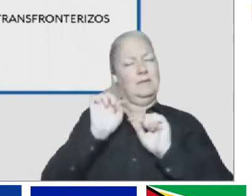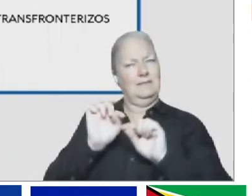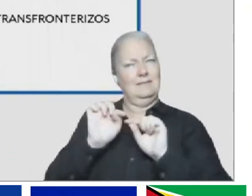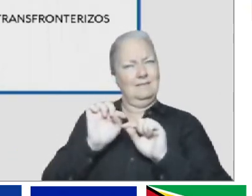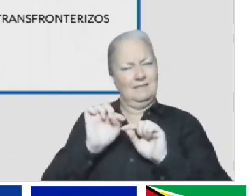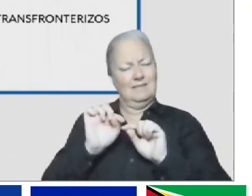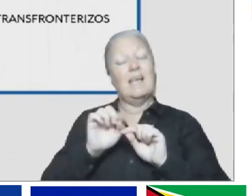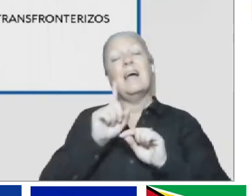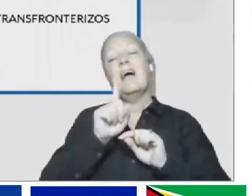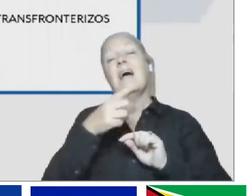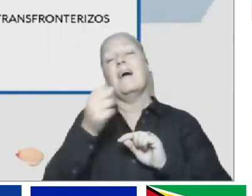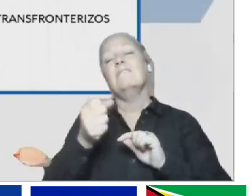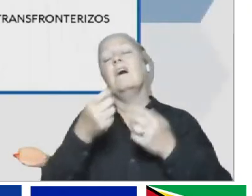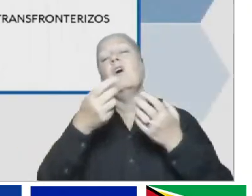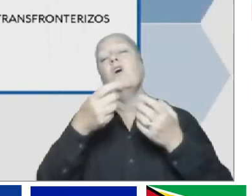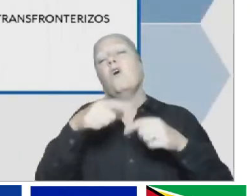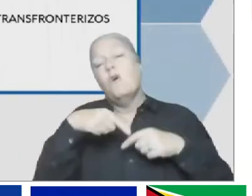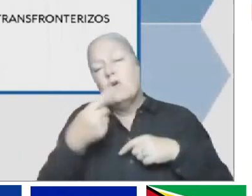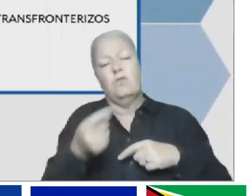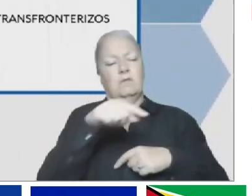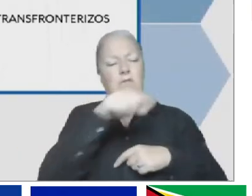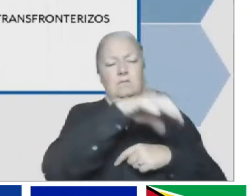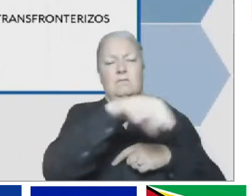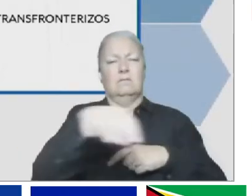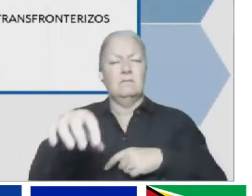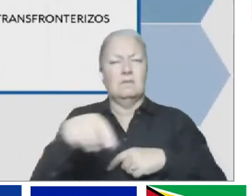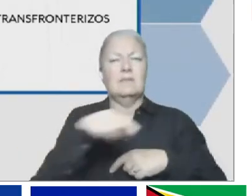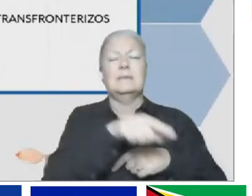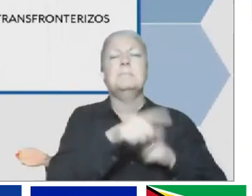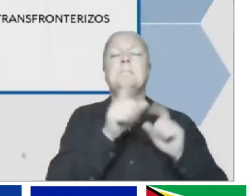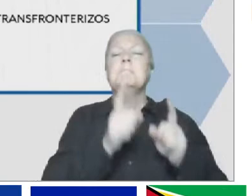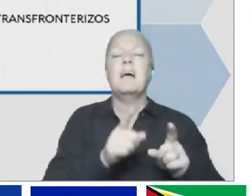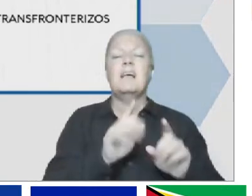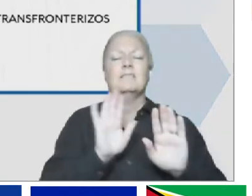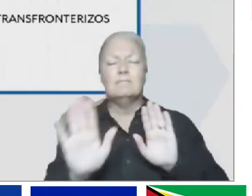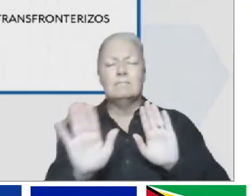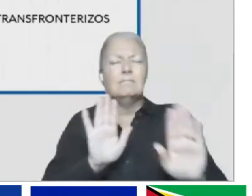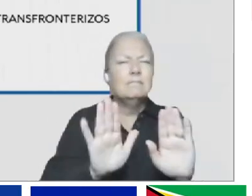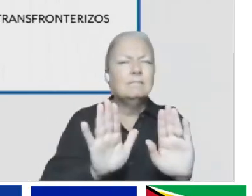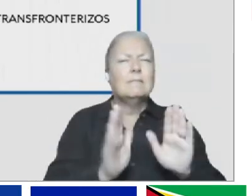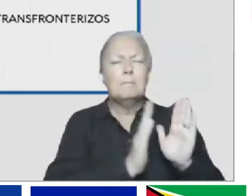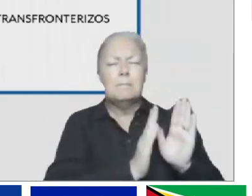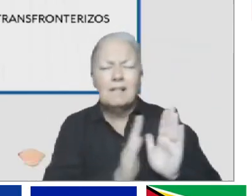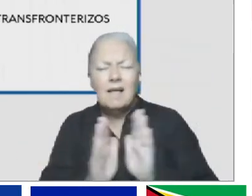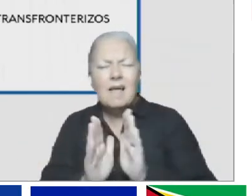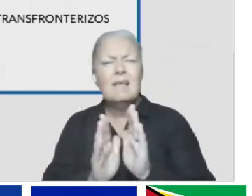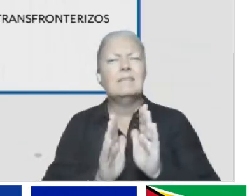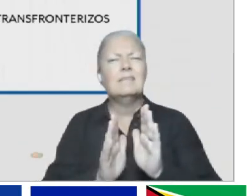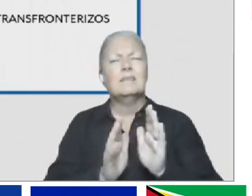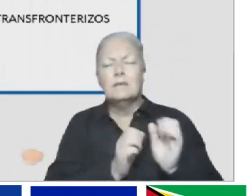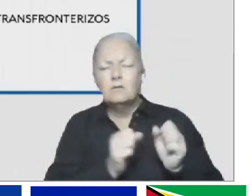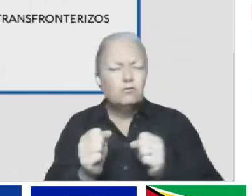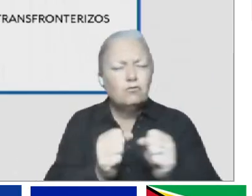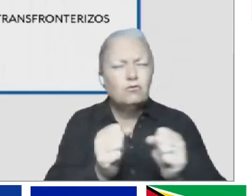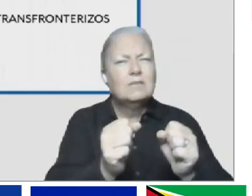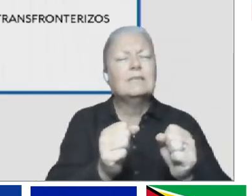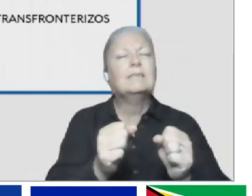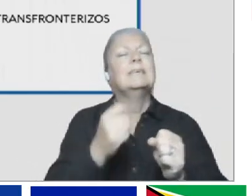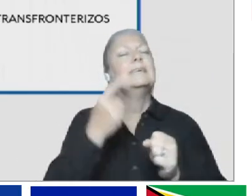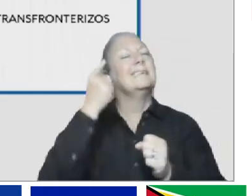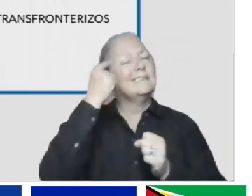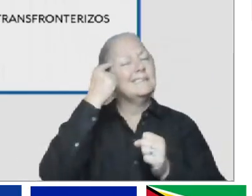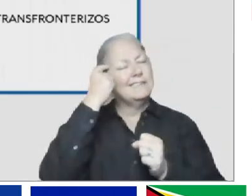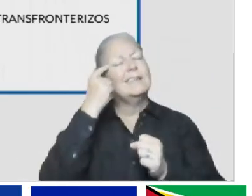that also need to conduct strategic actions to pursue the same objective. ITs,